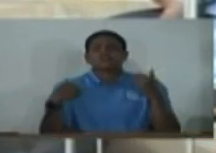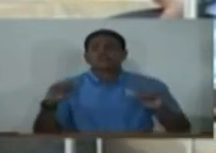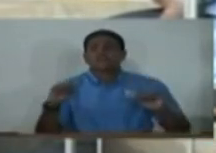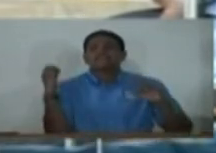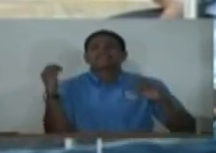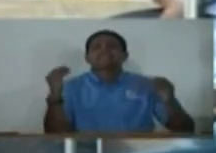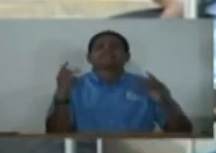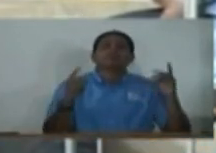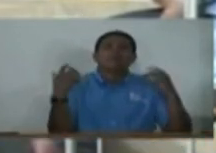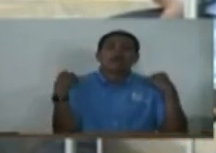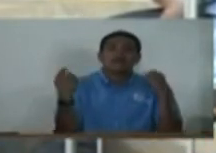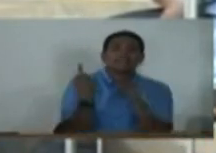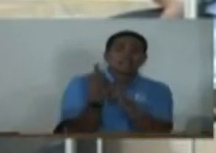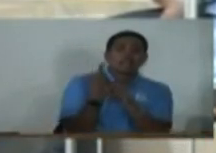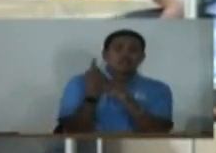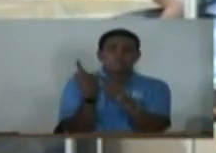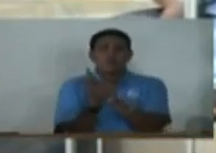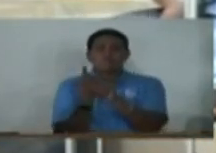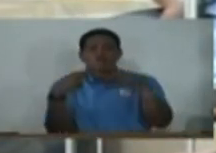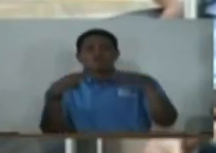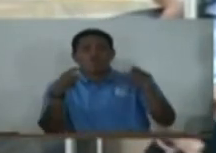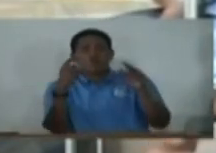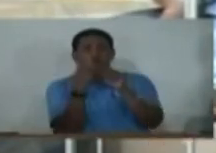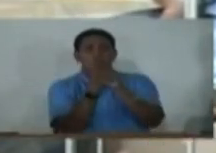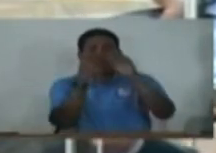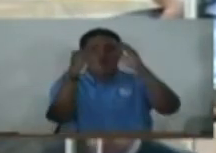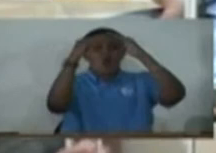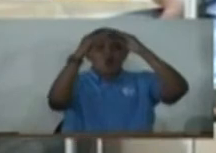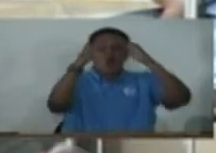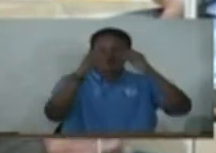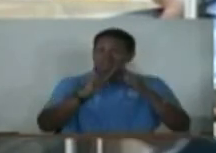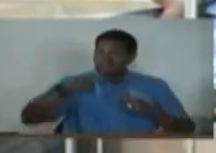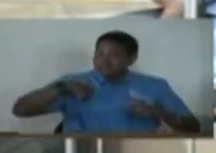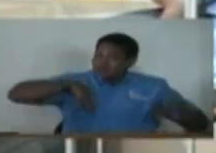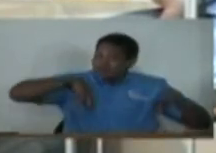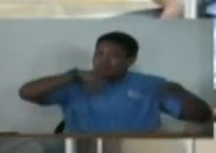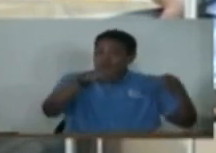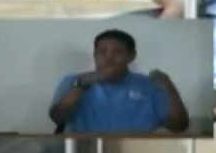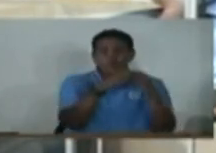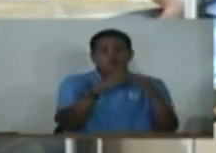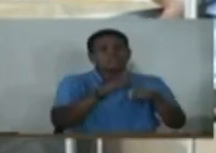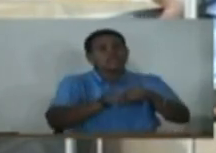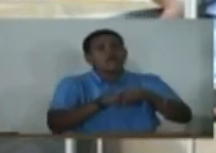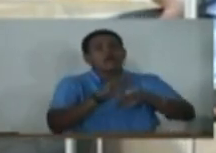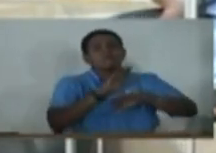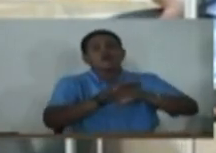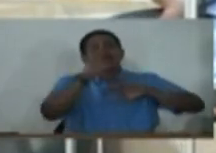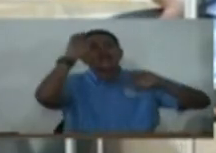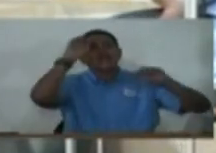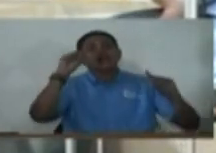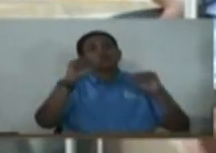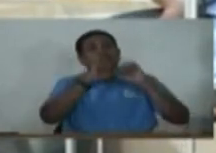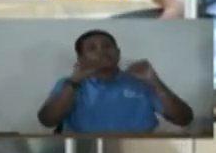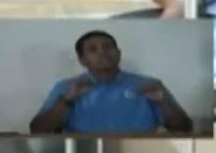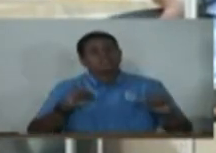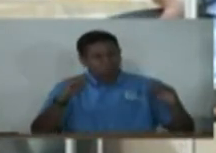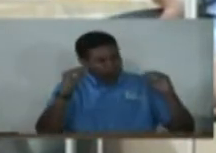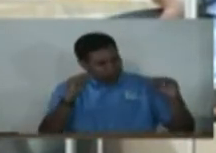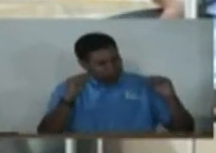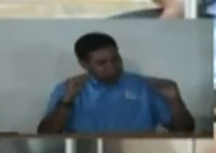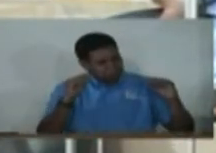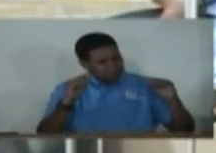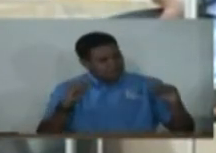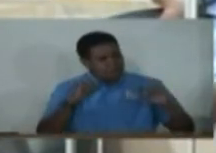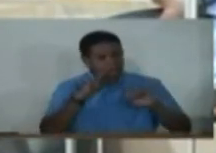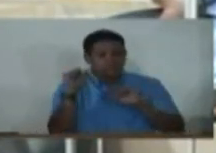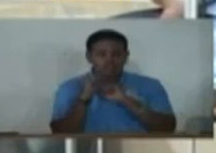and proper roads and proper housing, but we have to spend a little bit more time on the education system to ensure that the